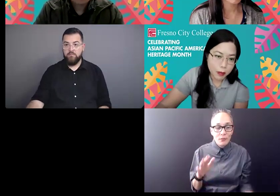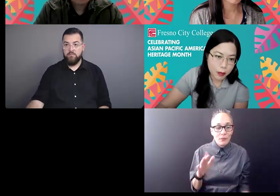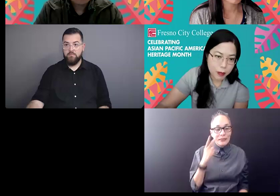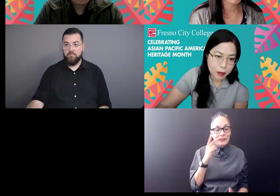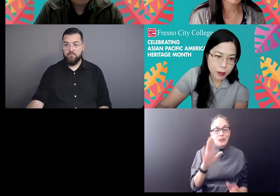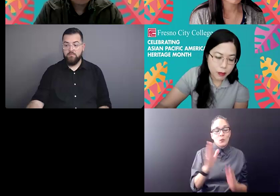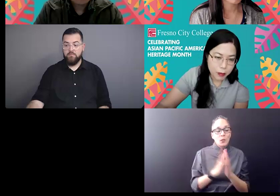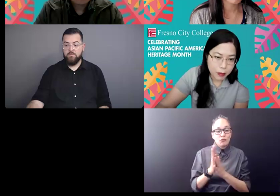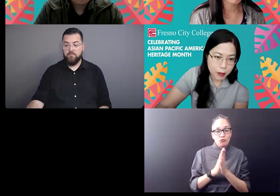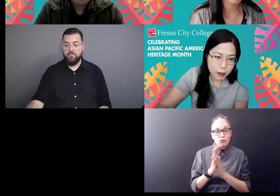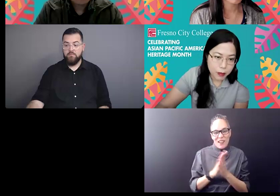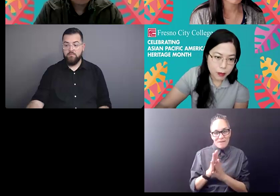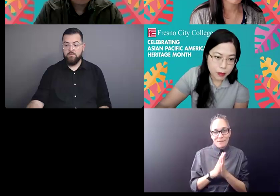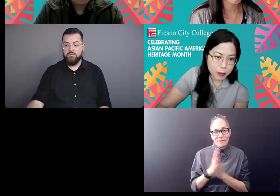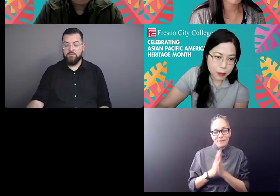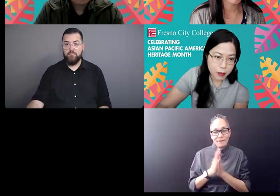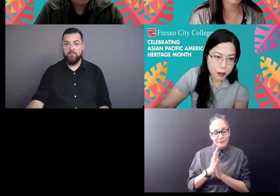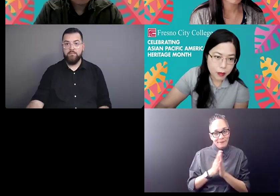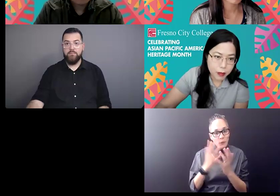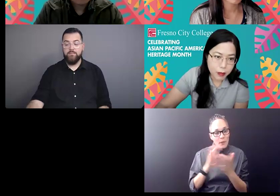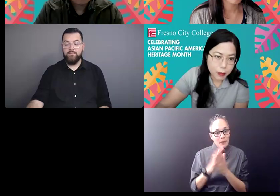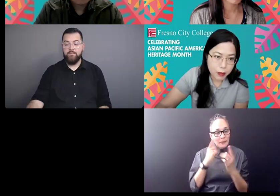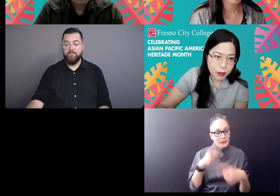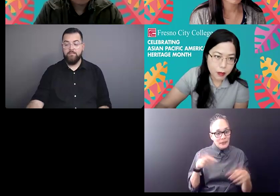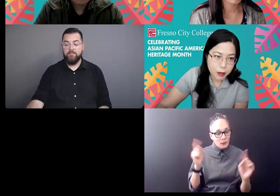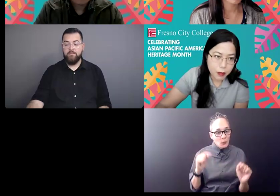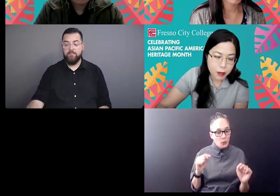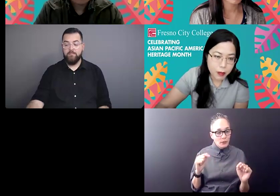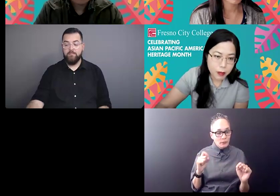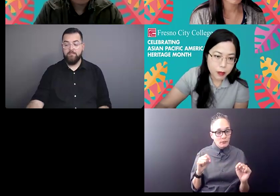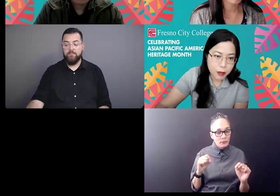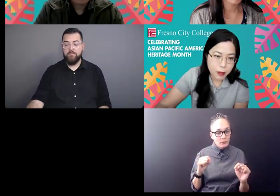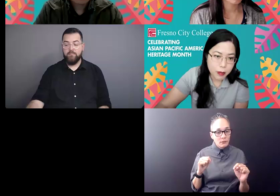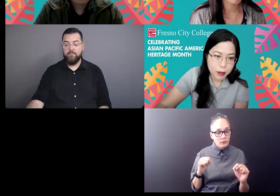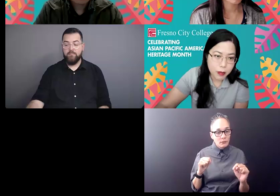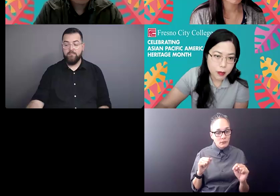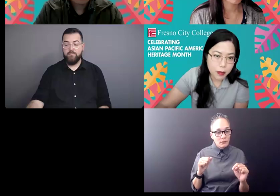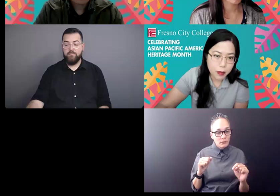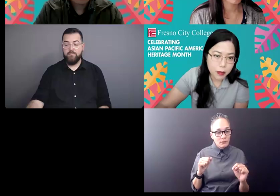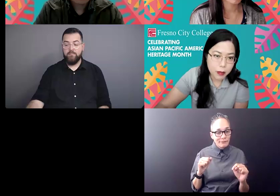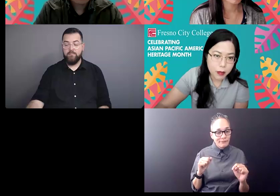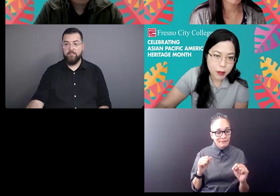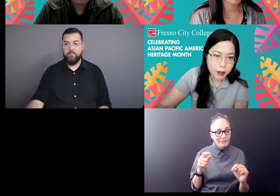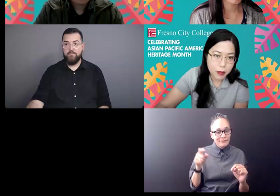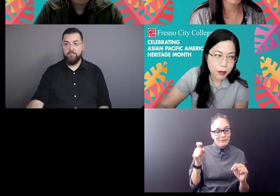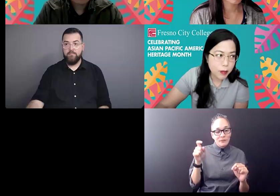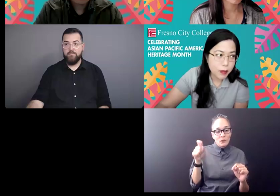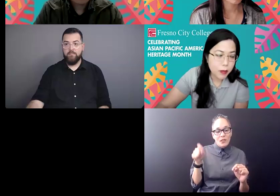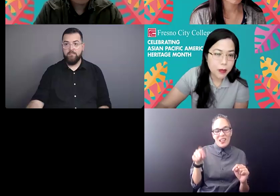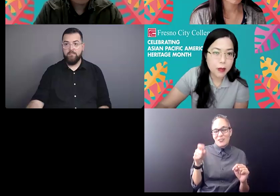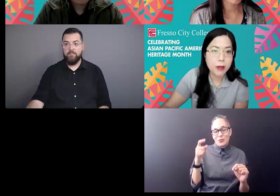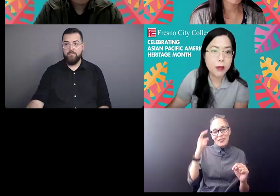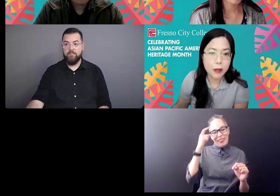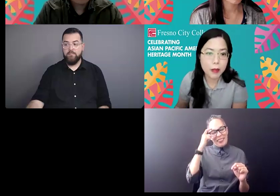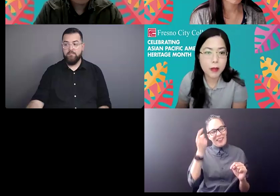drive in you to be successful in this industry. And so just yeah, you really have to kind of just think outside the box a